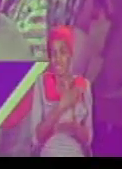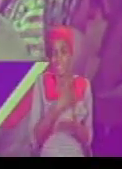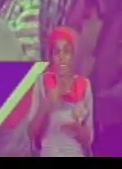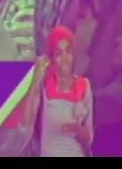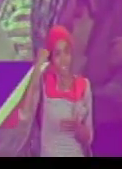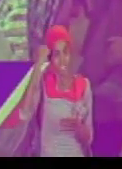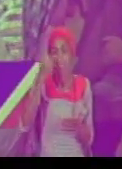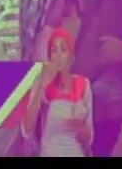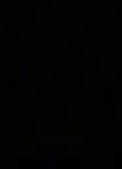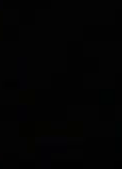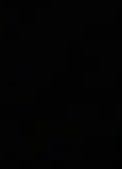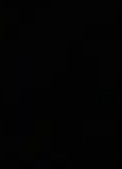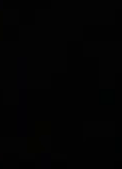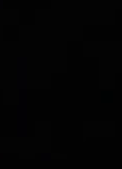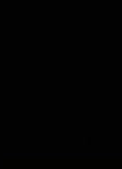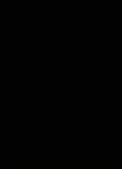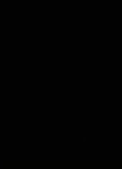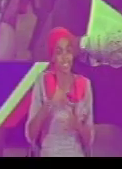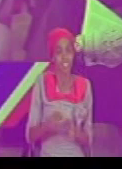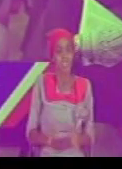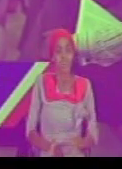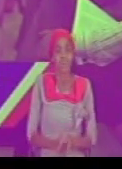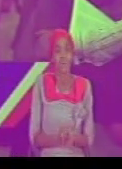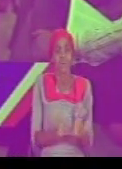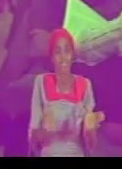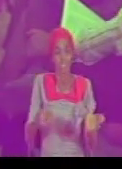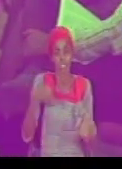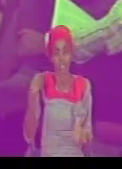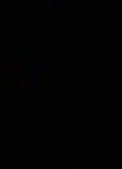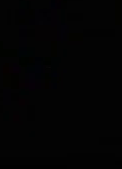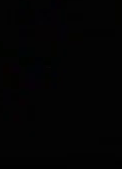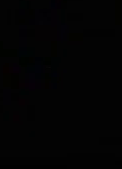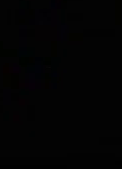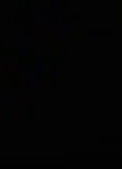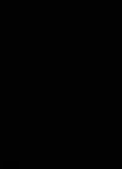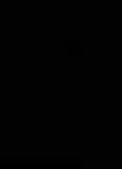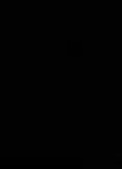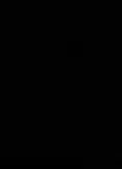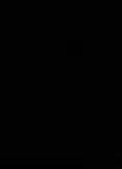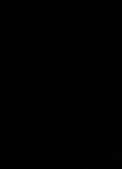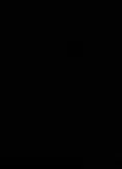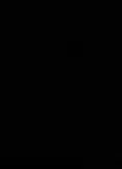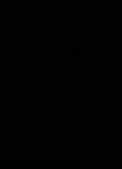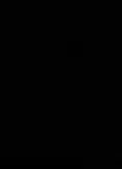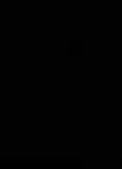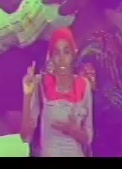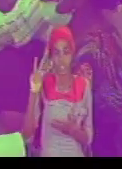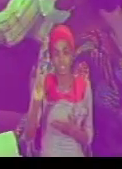the congregation of saints. And then in verse 2.